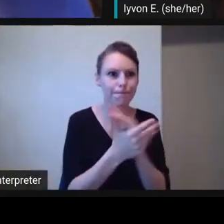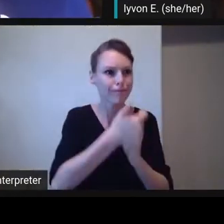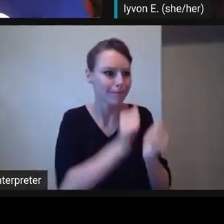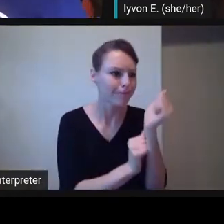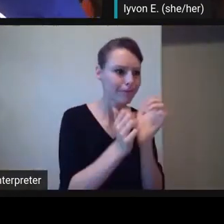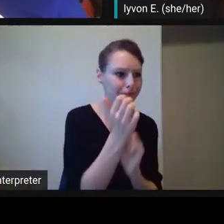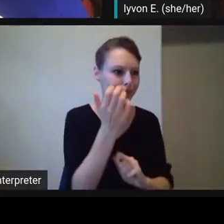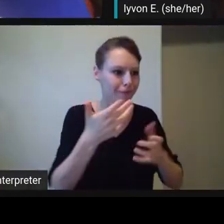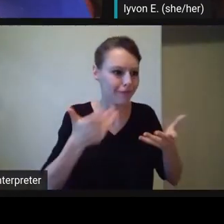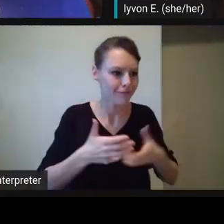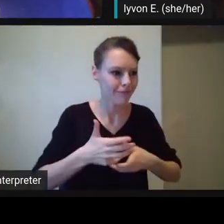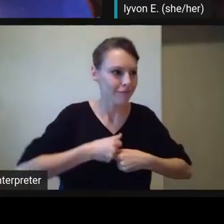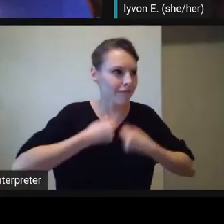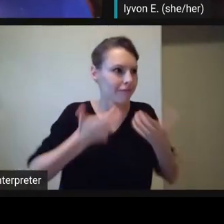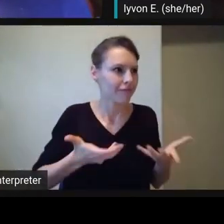you know?